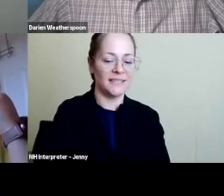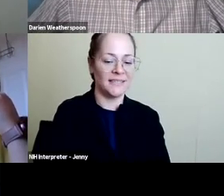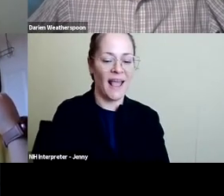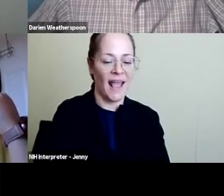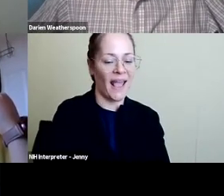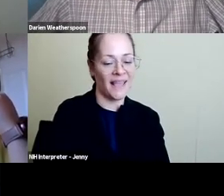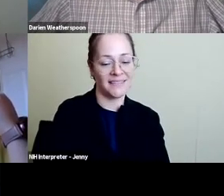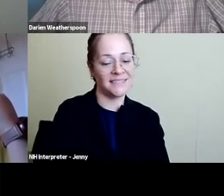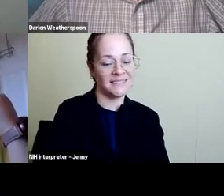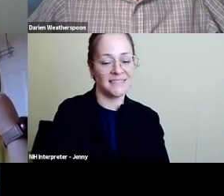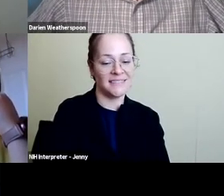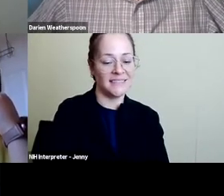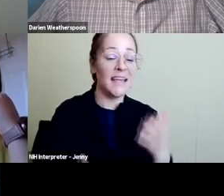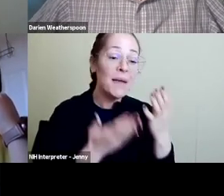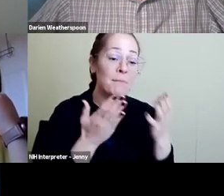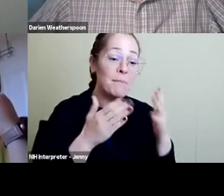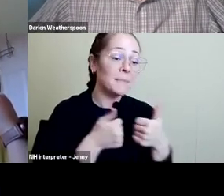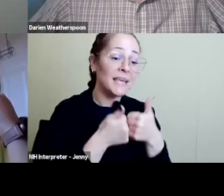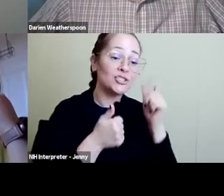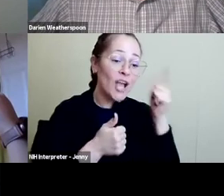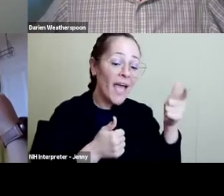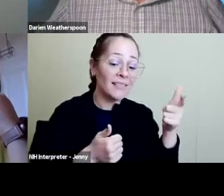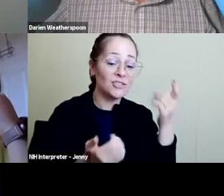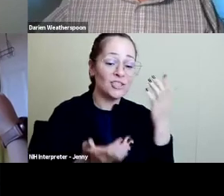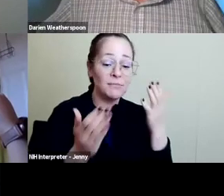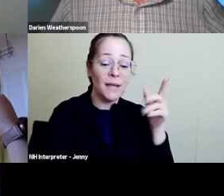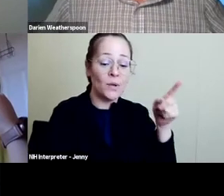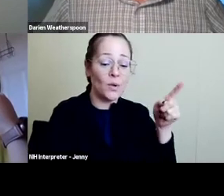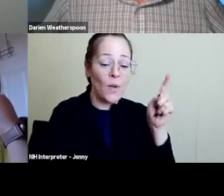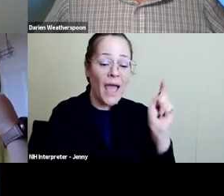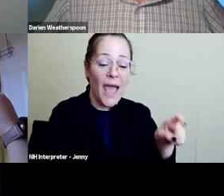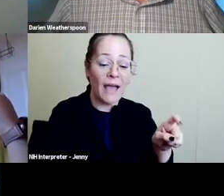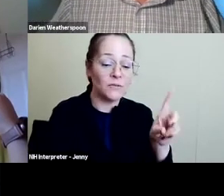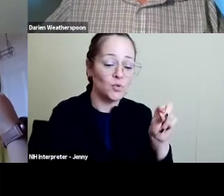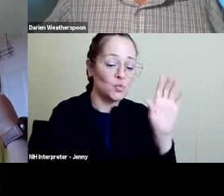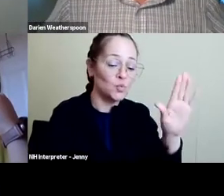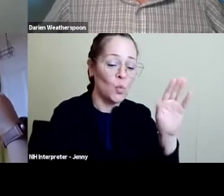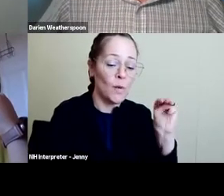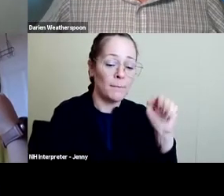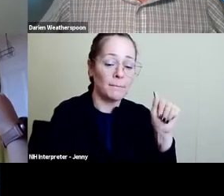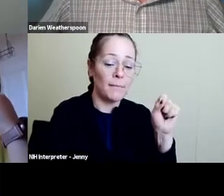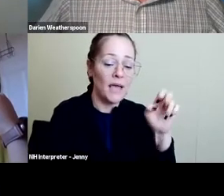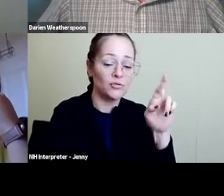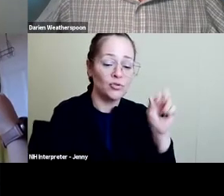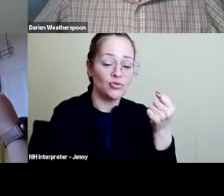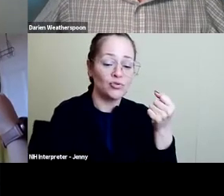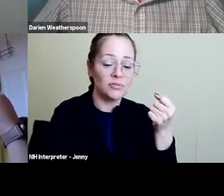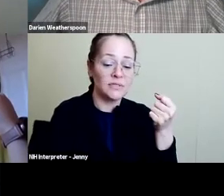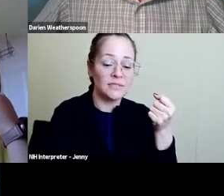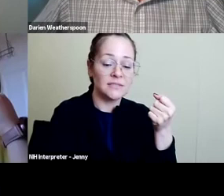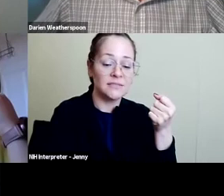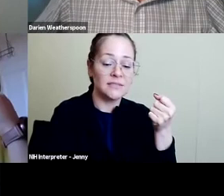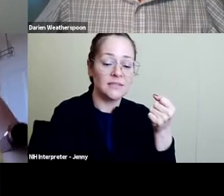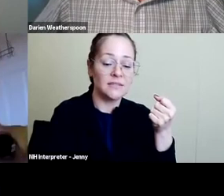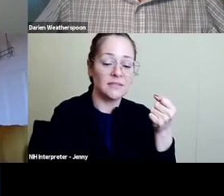may be a more challenging road. You know, you may have to, you know, do a master's program. You may have to retake some of the